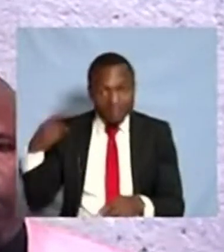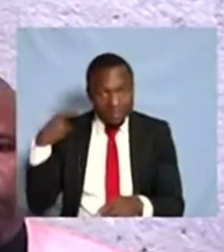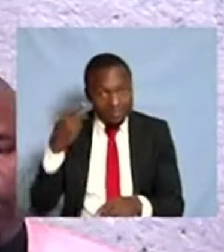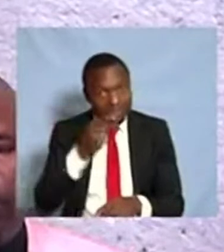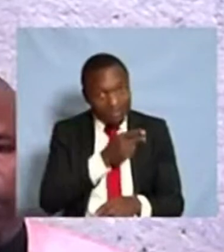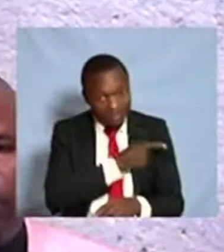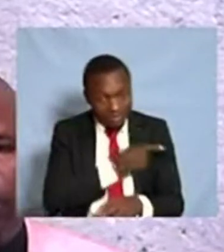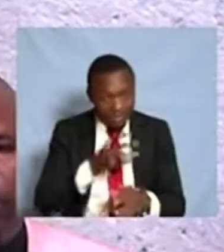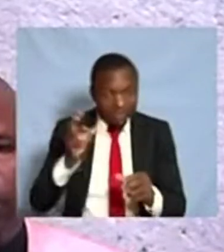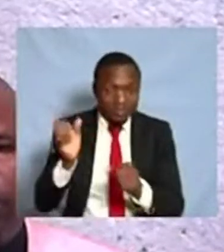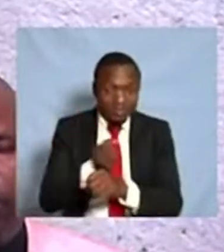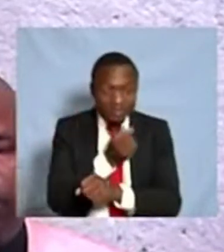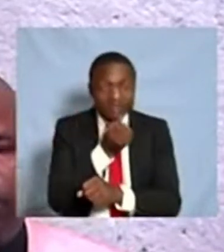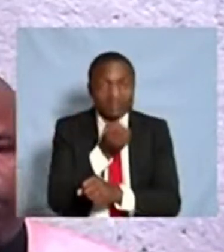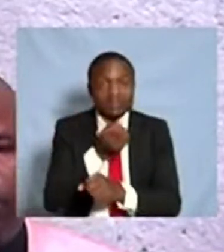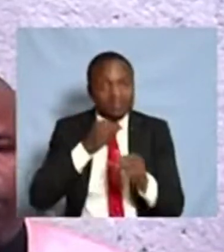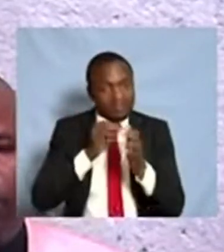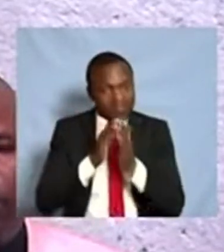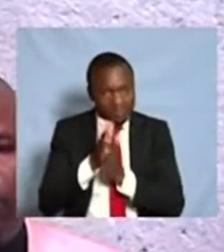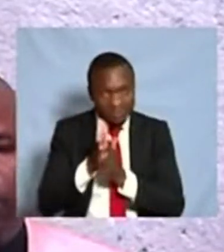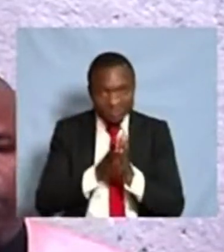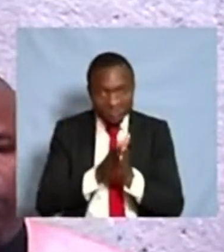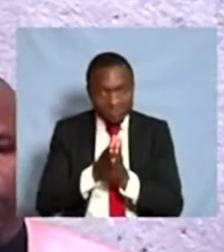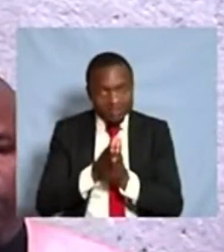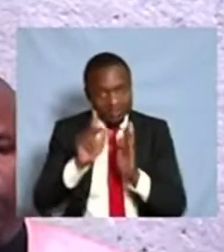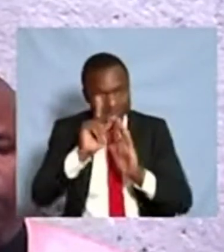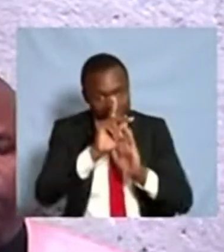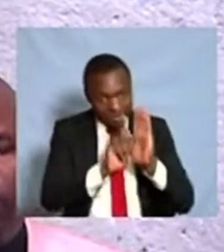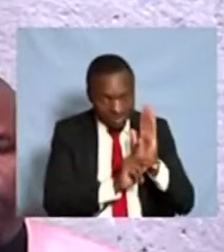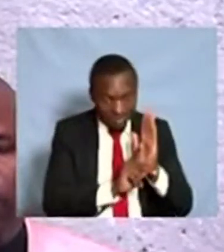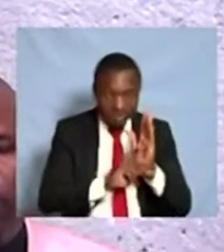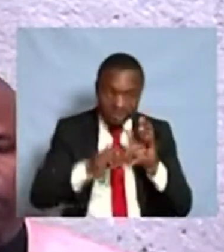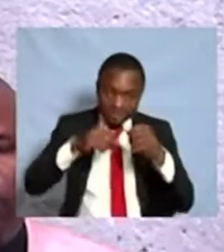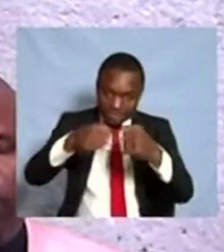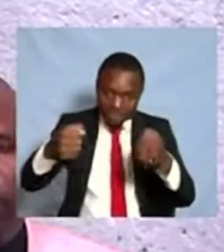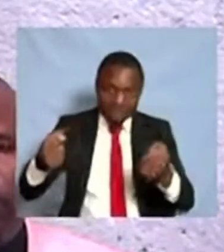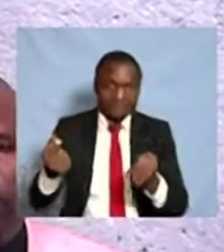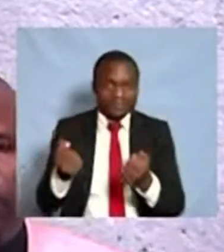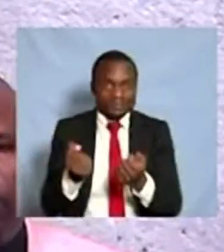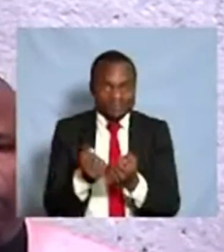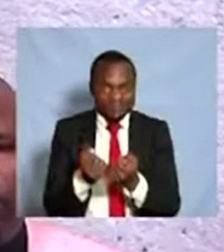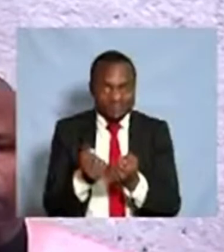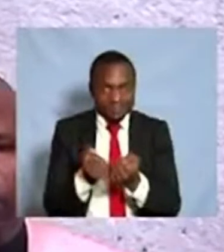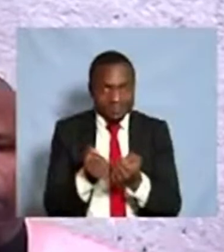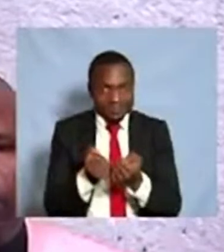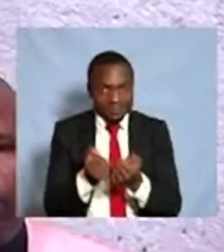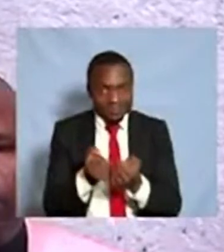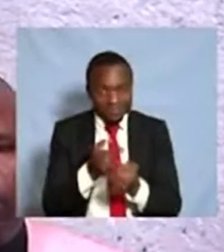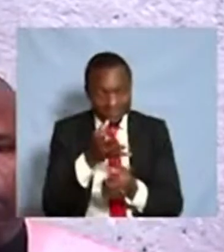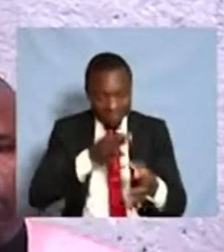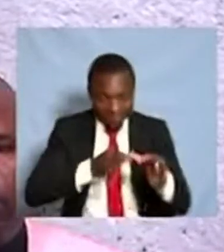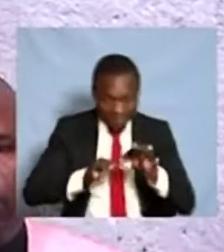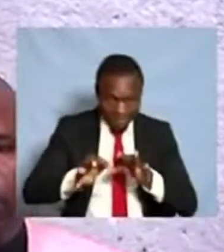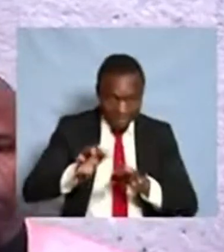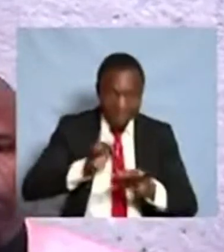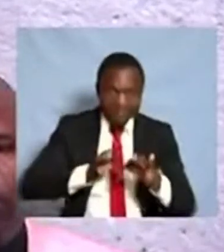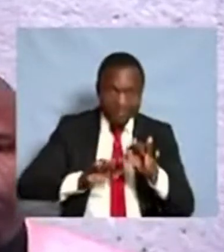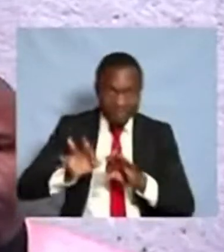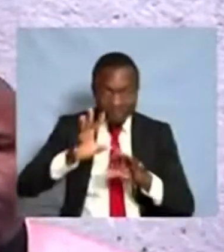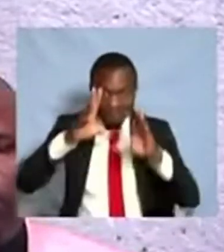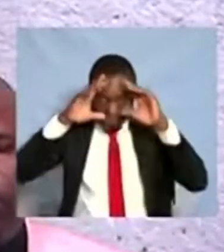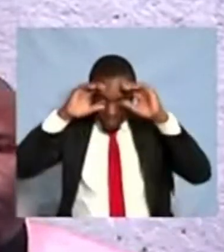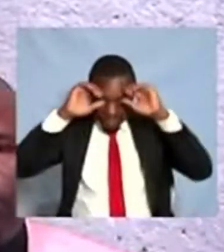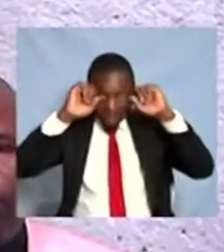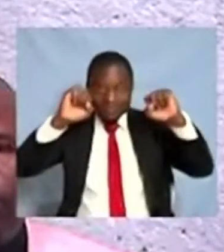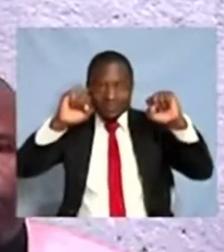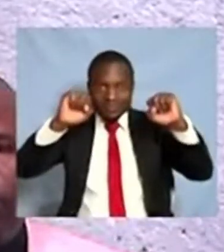in entrenching our national values and principles in our society as articulated by the